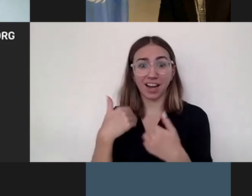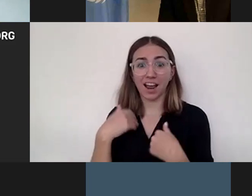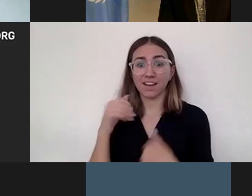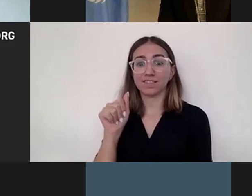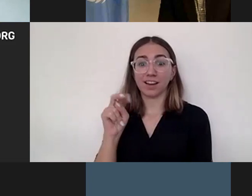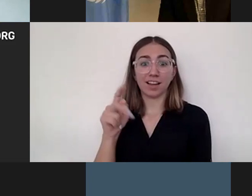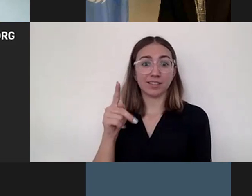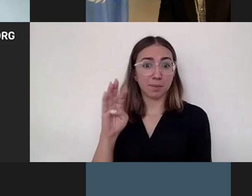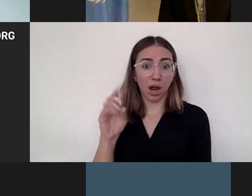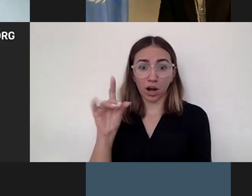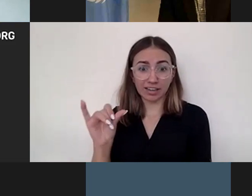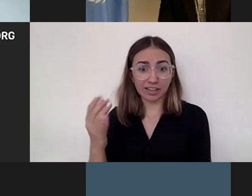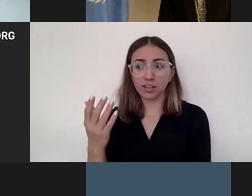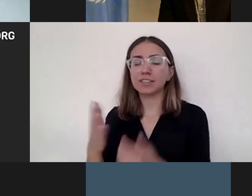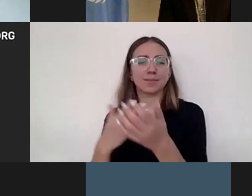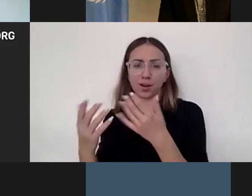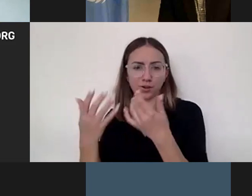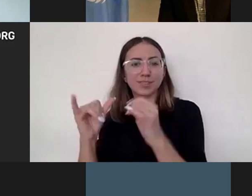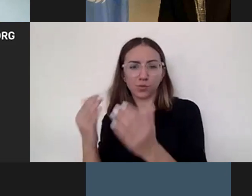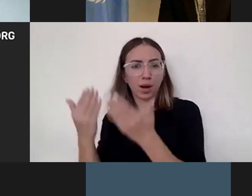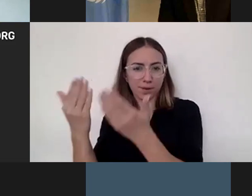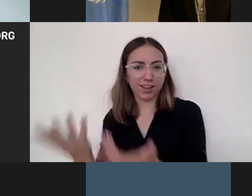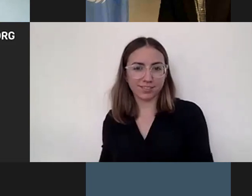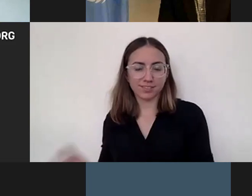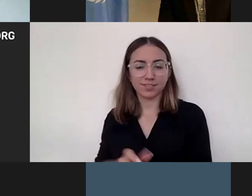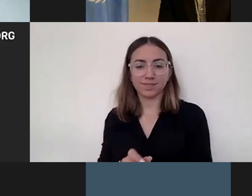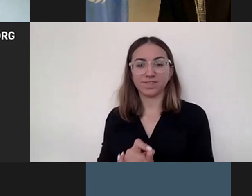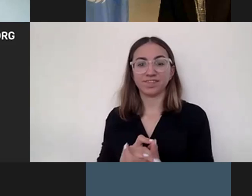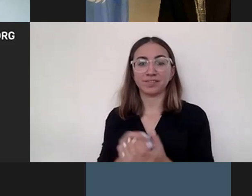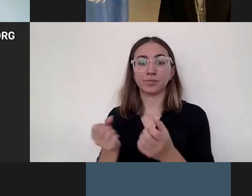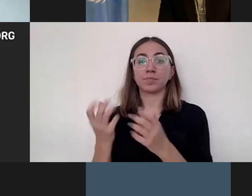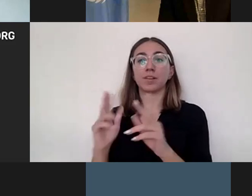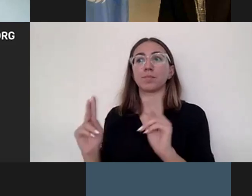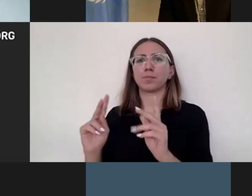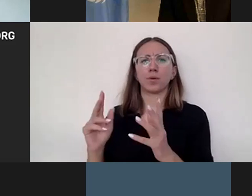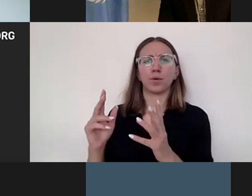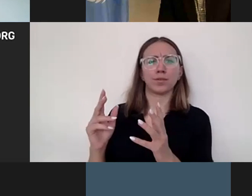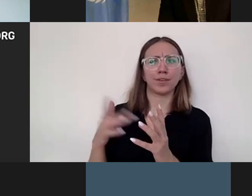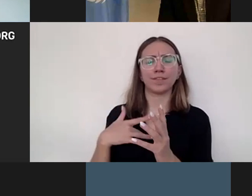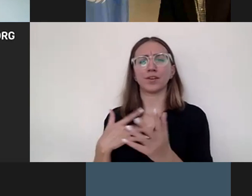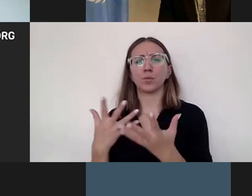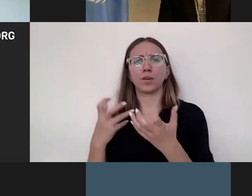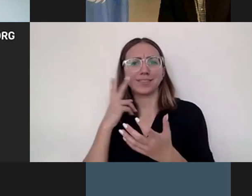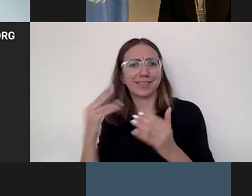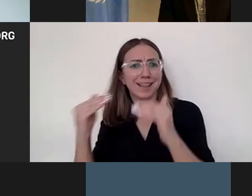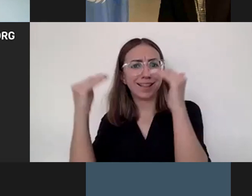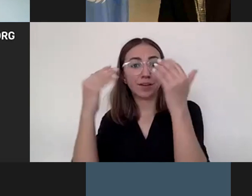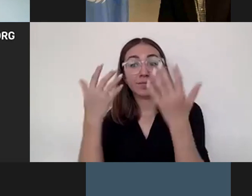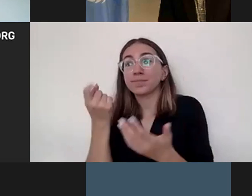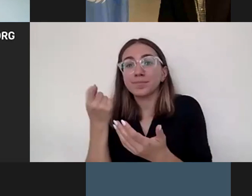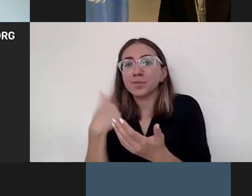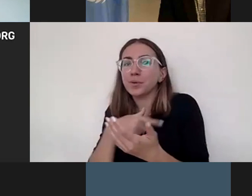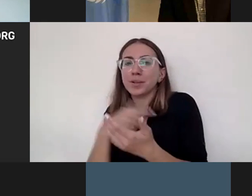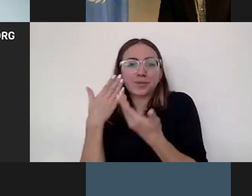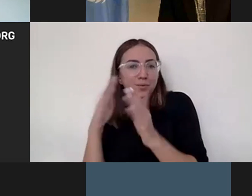that's correct. That's why we won't recommend them. But many people got convinced they still want to see, their titer, but we don't know what that means clinically. You should